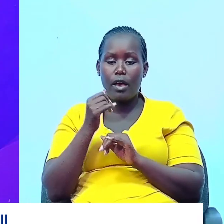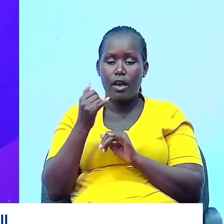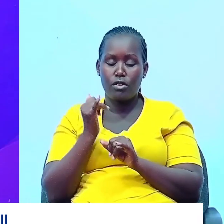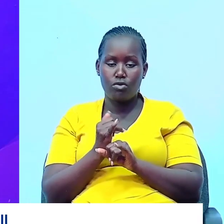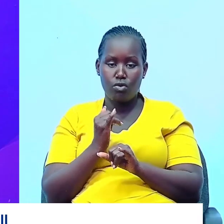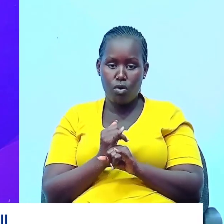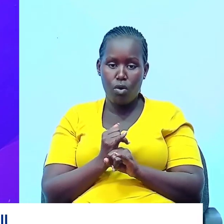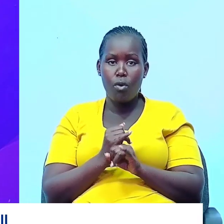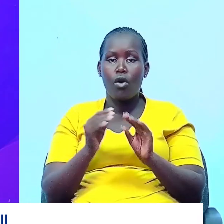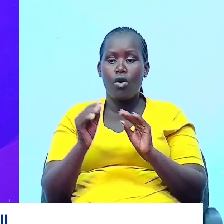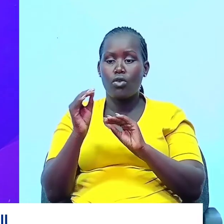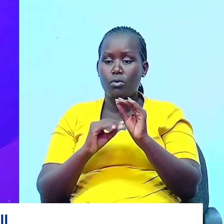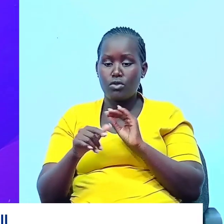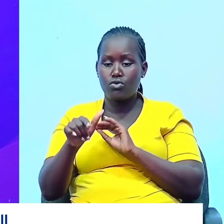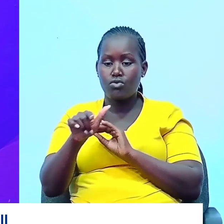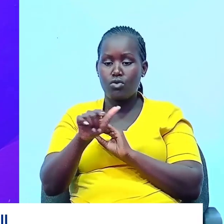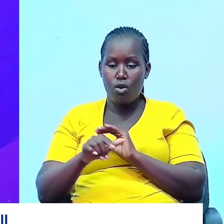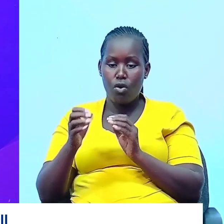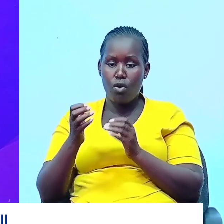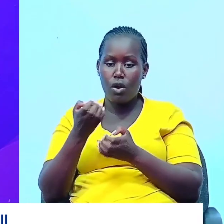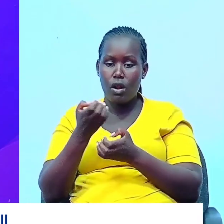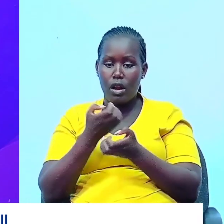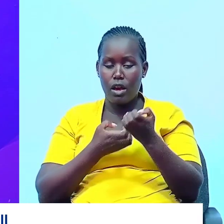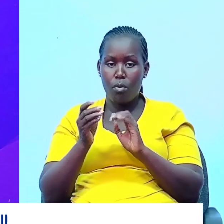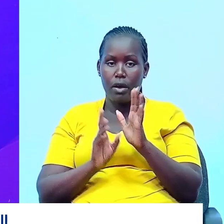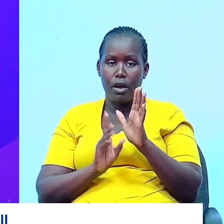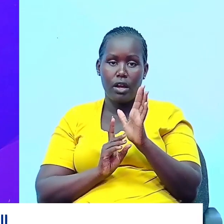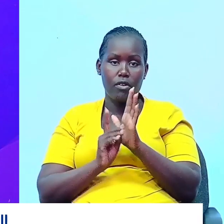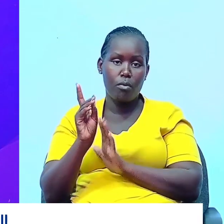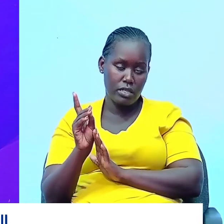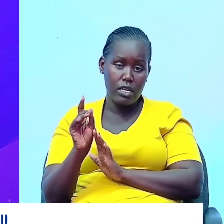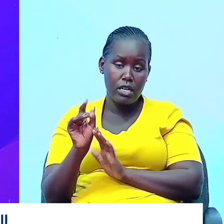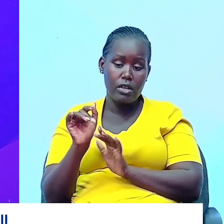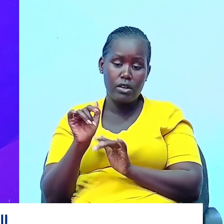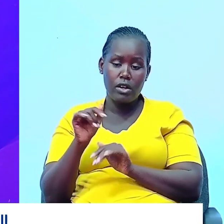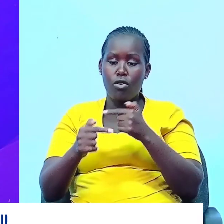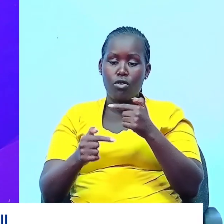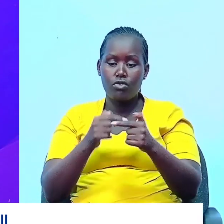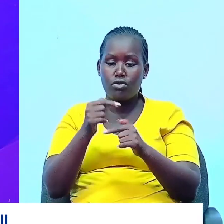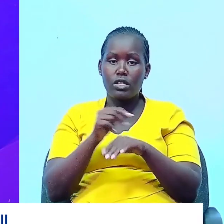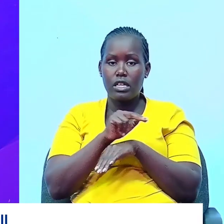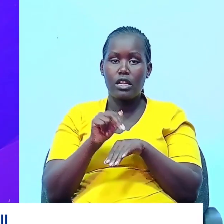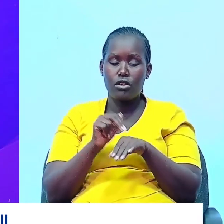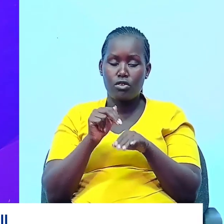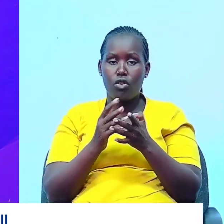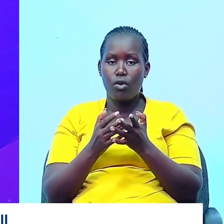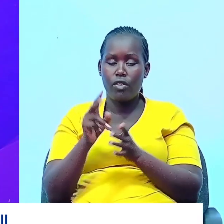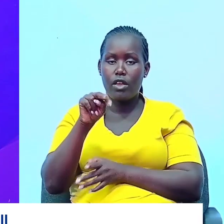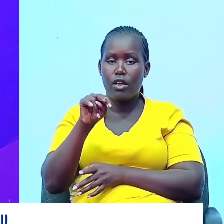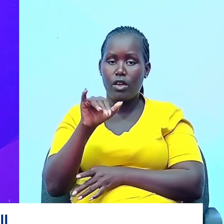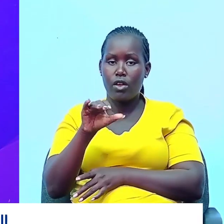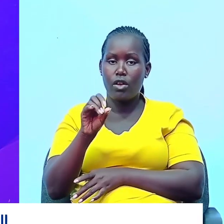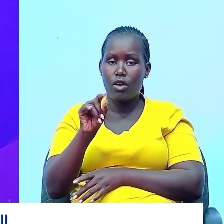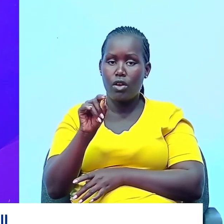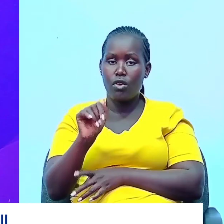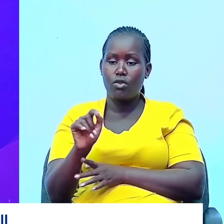to local economic development. The Kisii event continues the nationwide rollout of the Nyota Startup